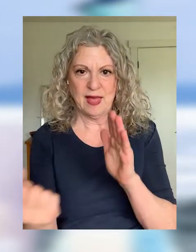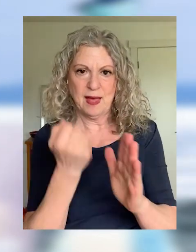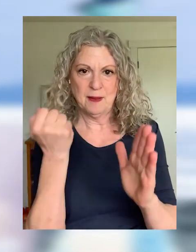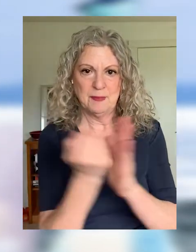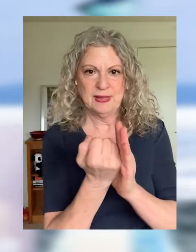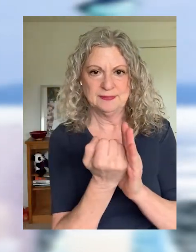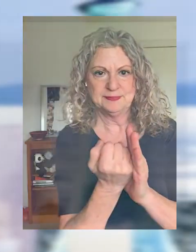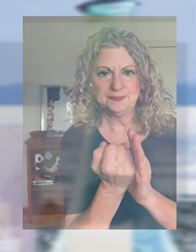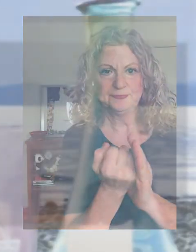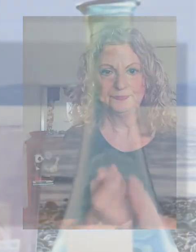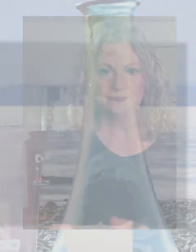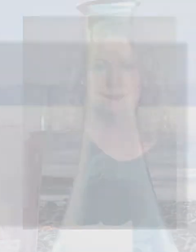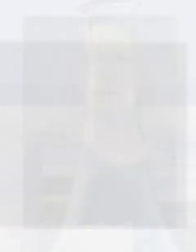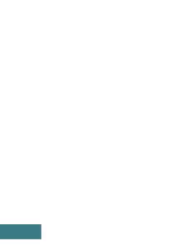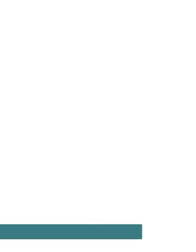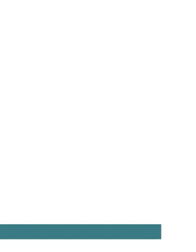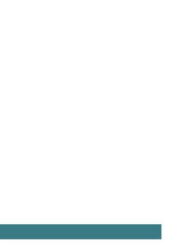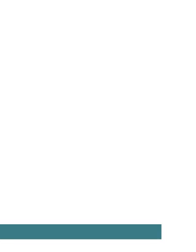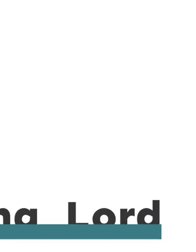Amen.